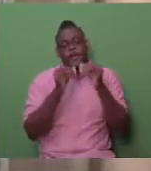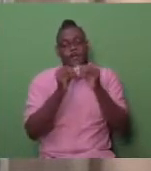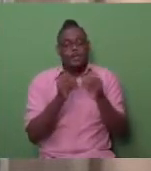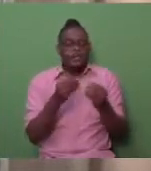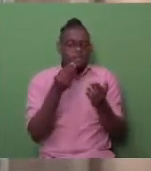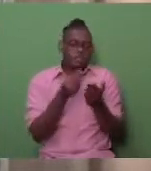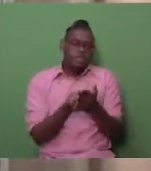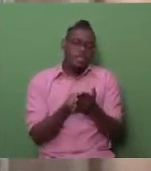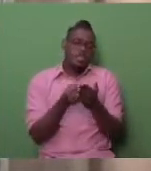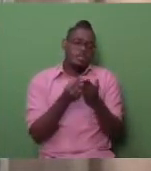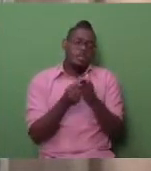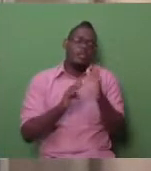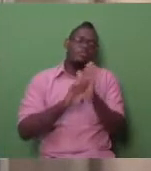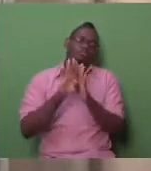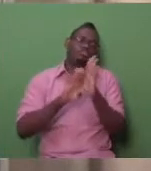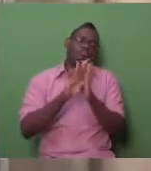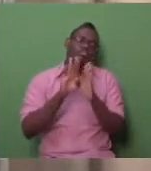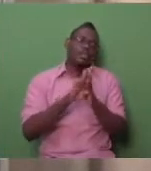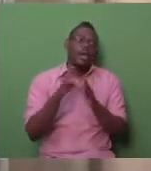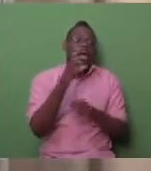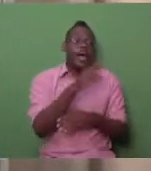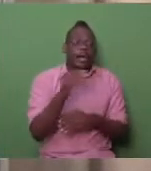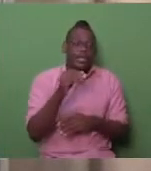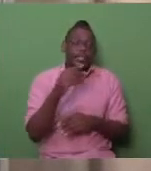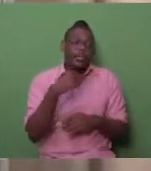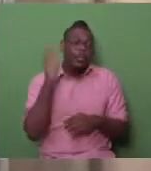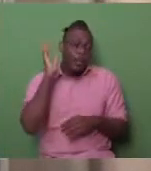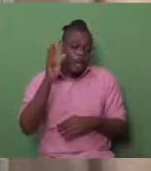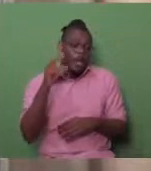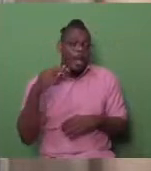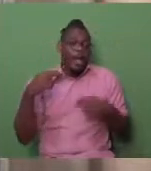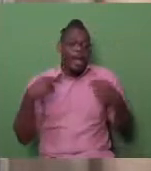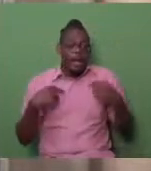jobs. On the most pressing issue of diversification,